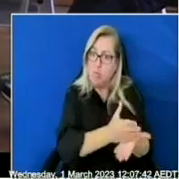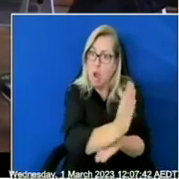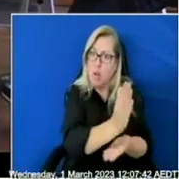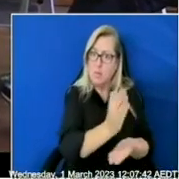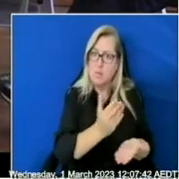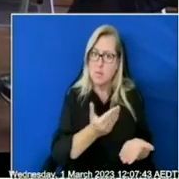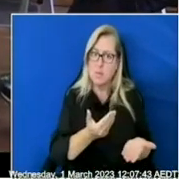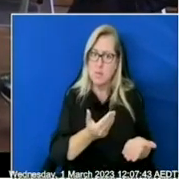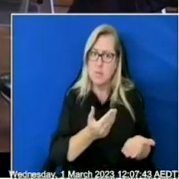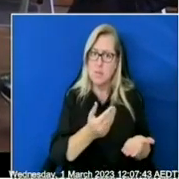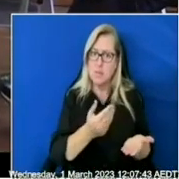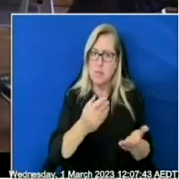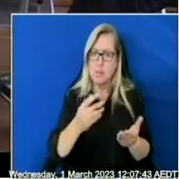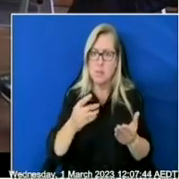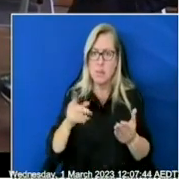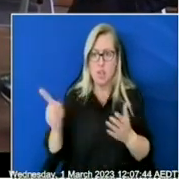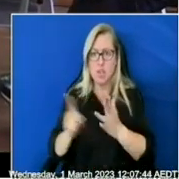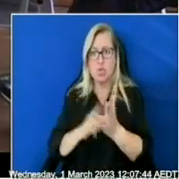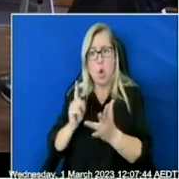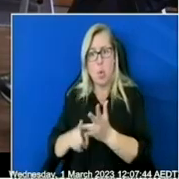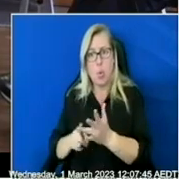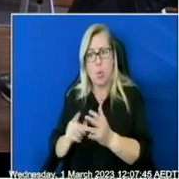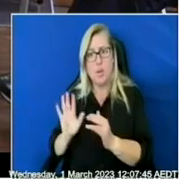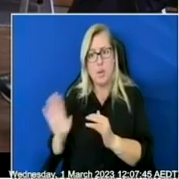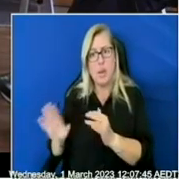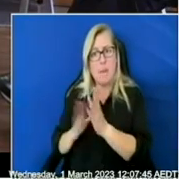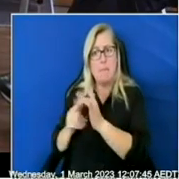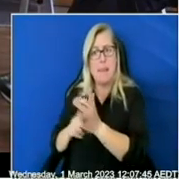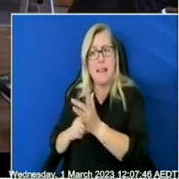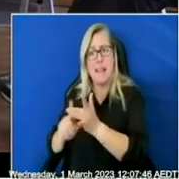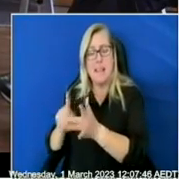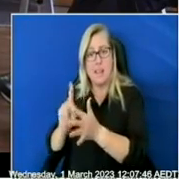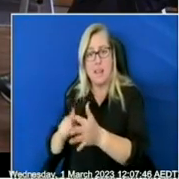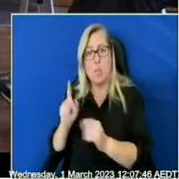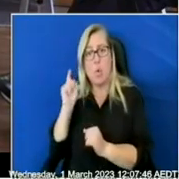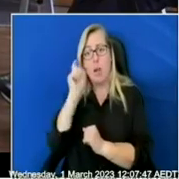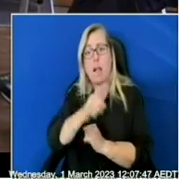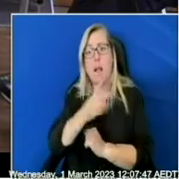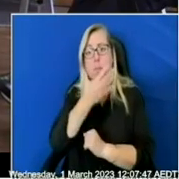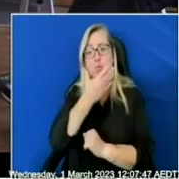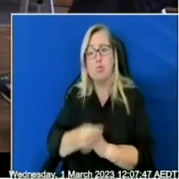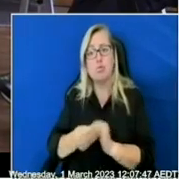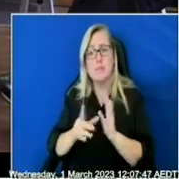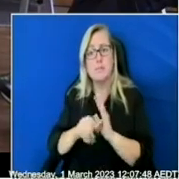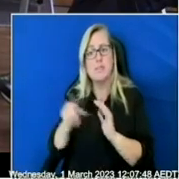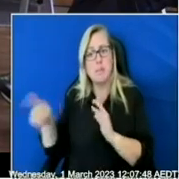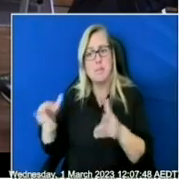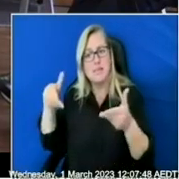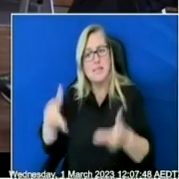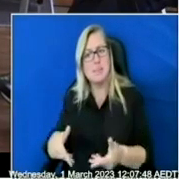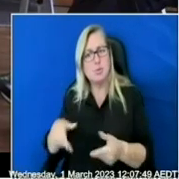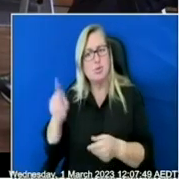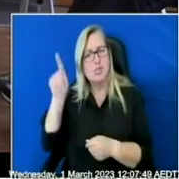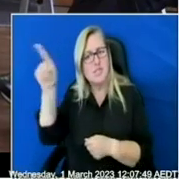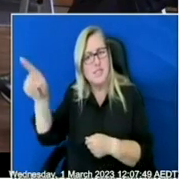Millie, when we come down for Christmas time, we're at the cemetery seeing Mum. How old's Millie? 7.